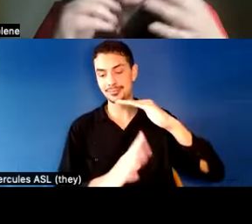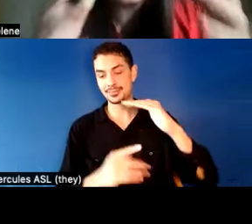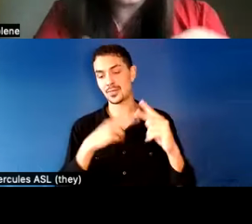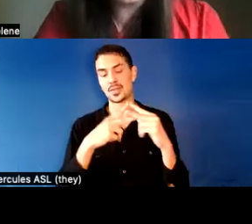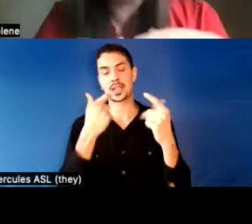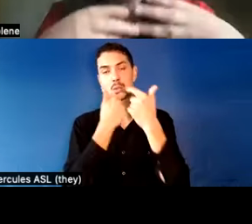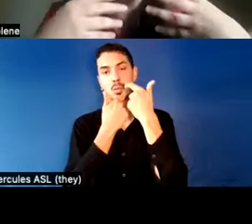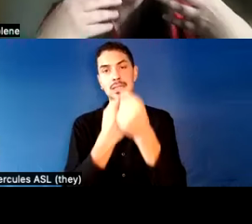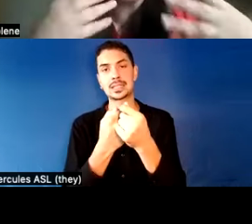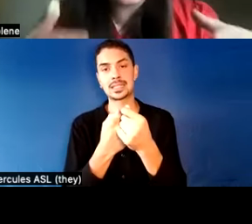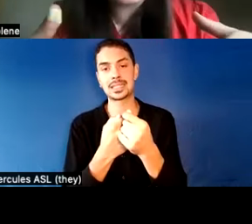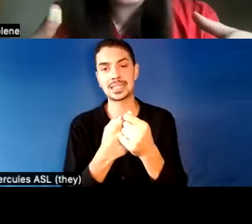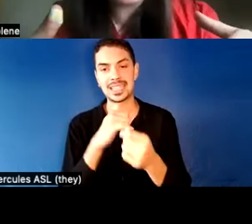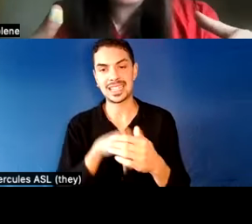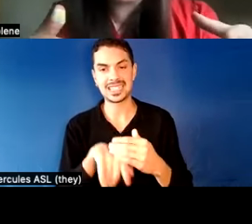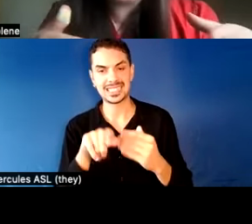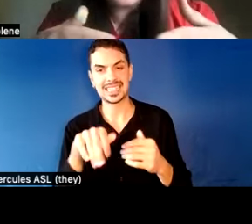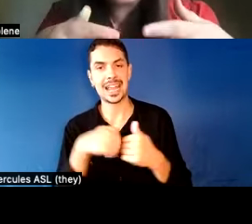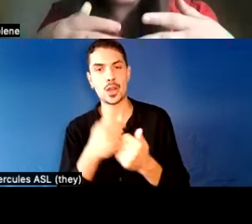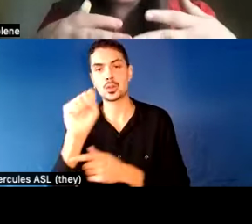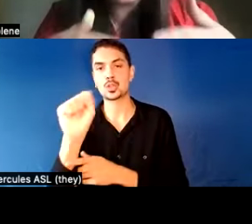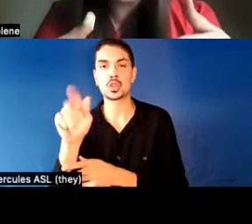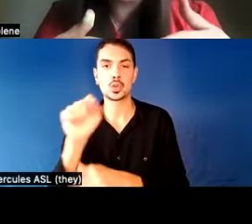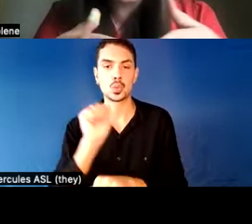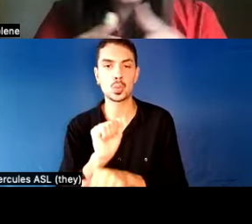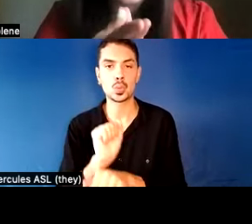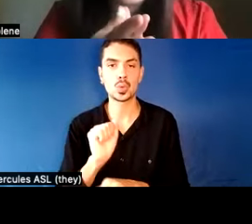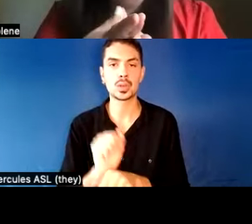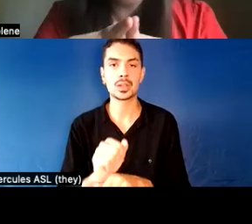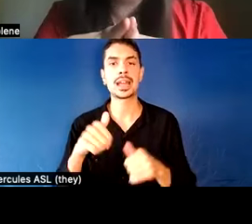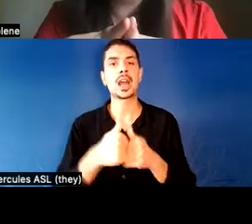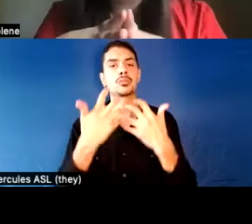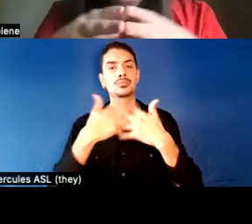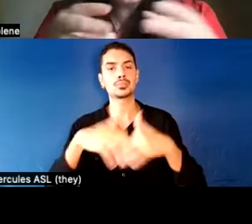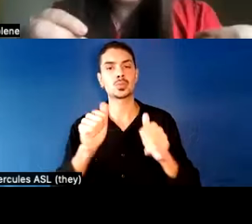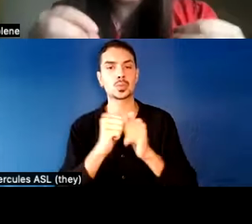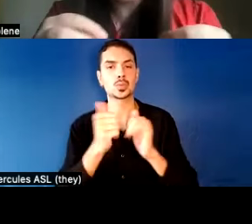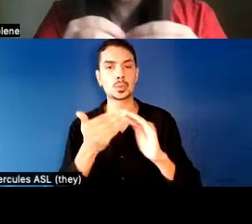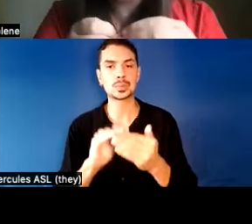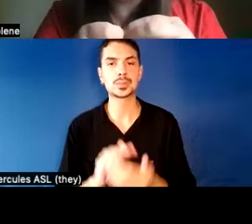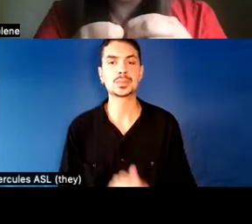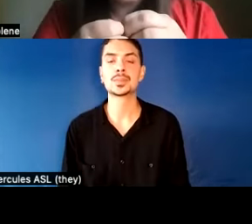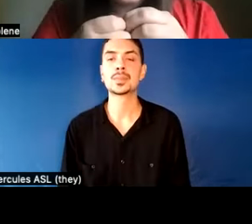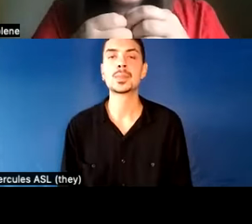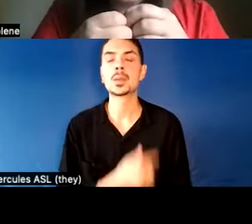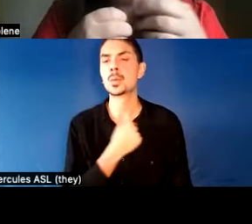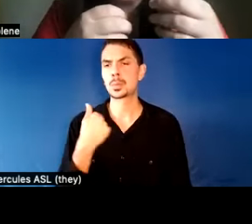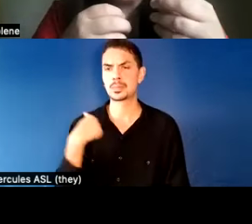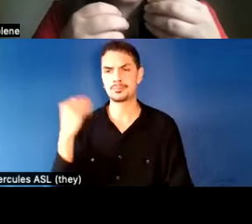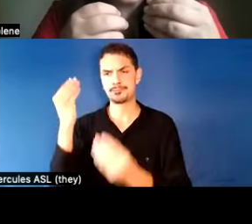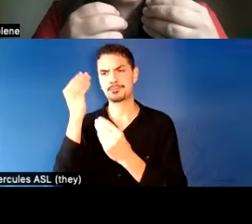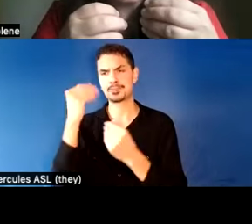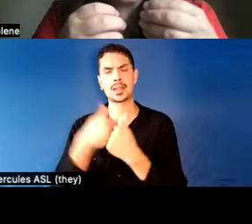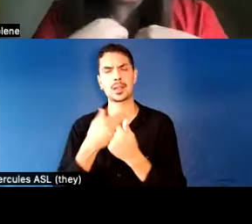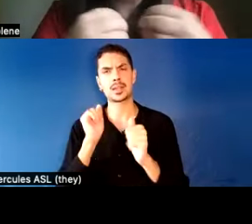in SART work. So MIWSAC has been wonderful in allowing me to work with some communities. But really thinking about how can we